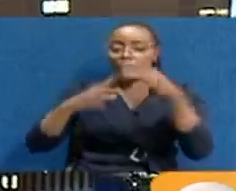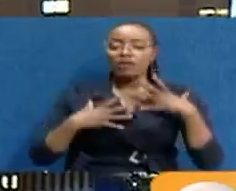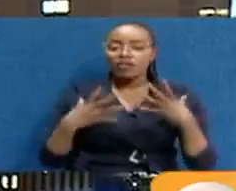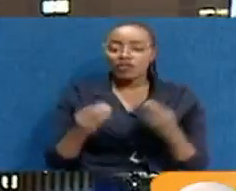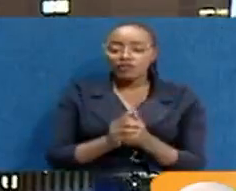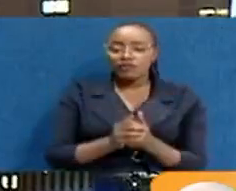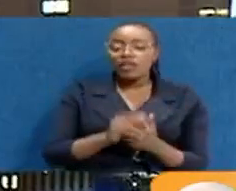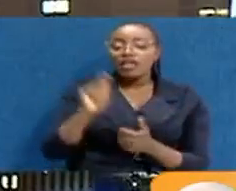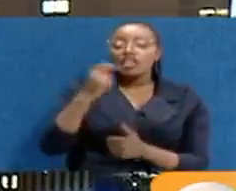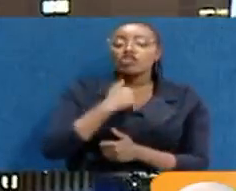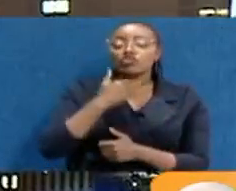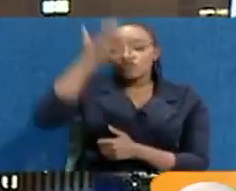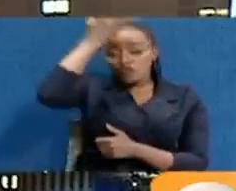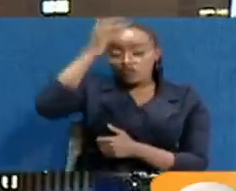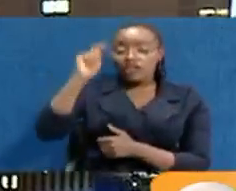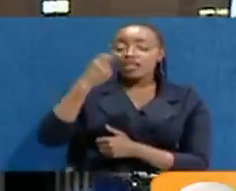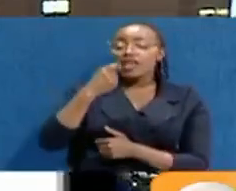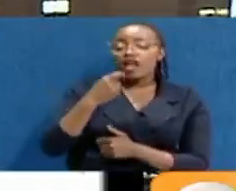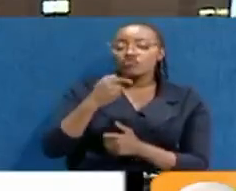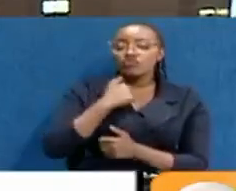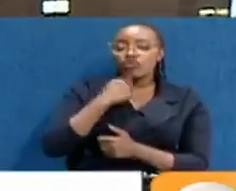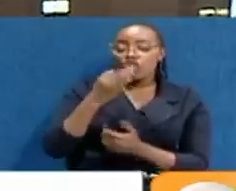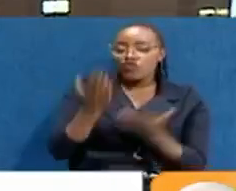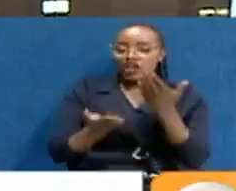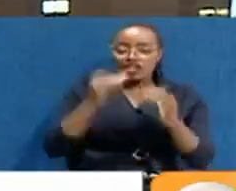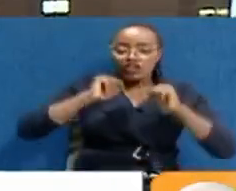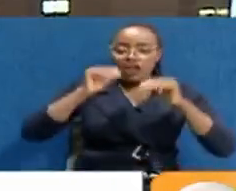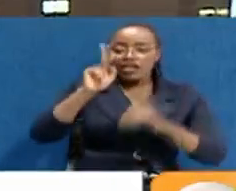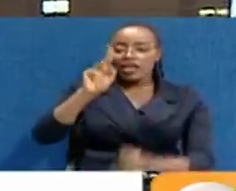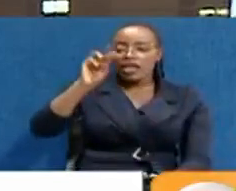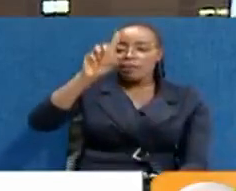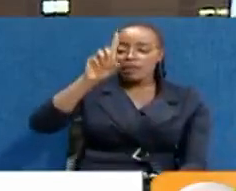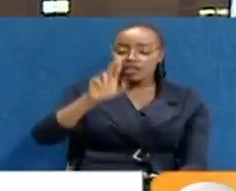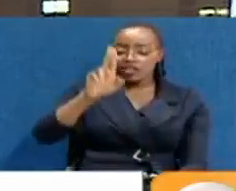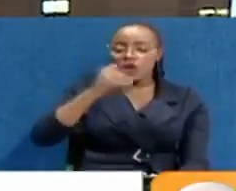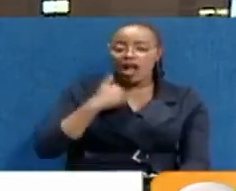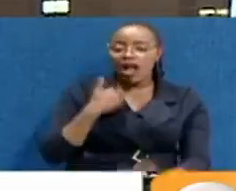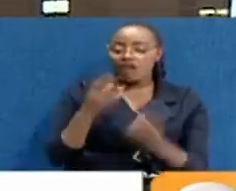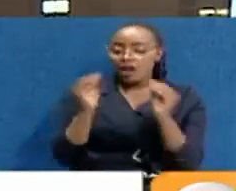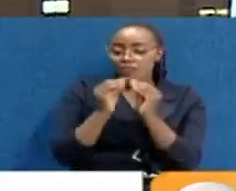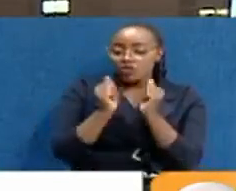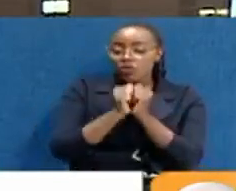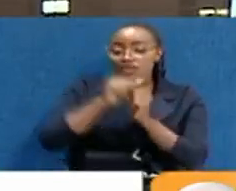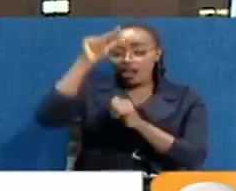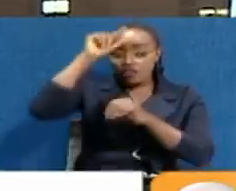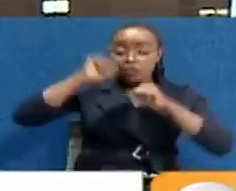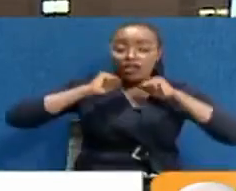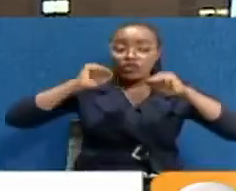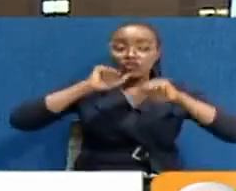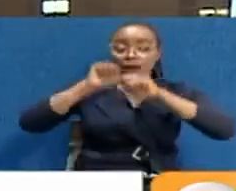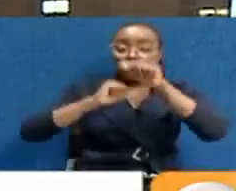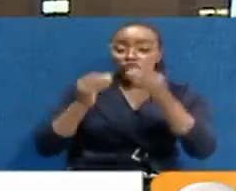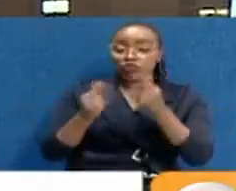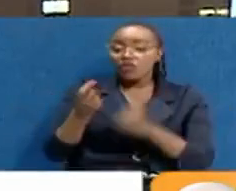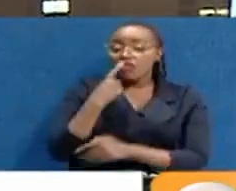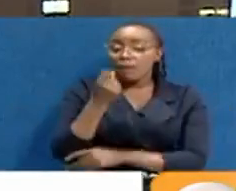Kenya Union of Nurses, Kenya Union of Clinical Officers, and KMPDU officials have held talks with government officials on resolving